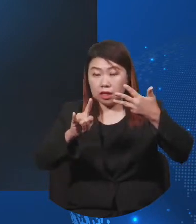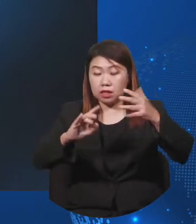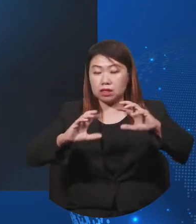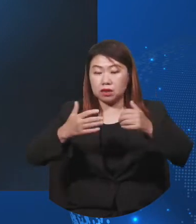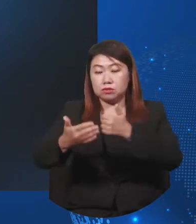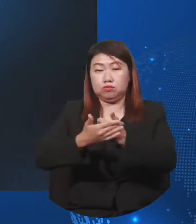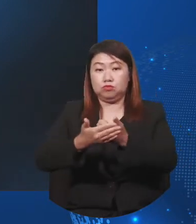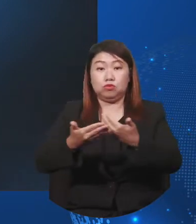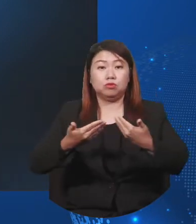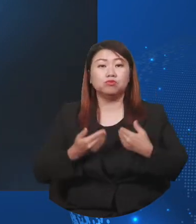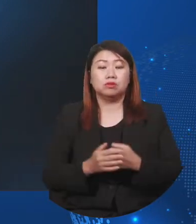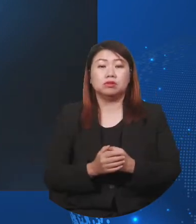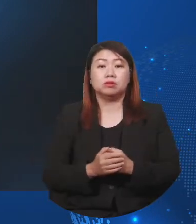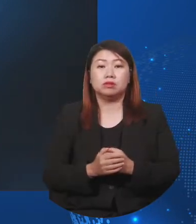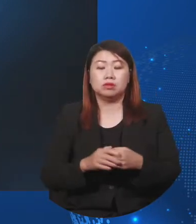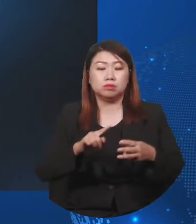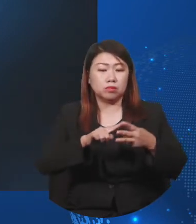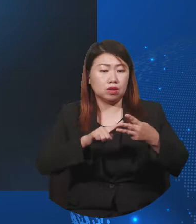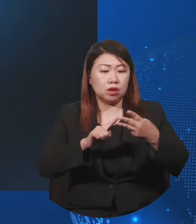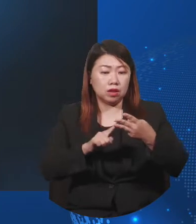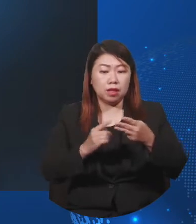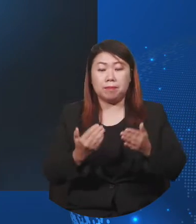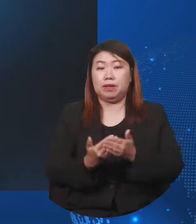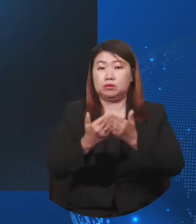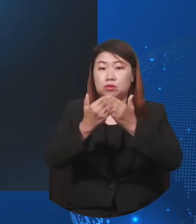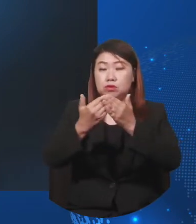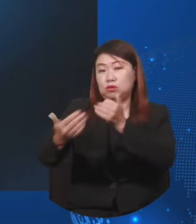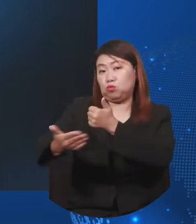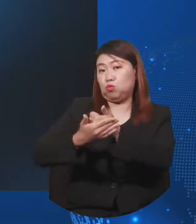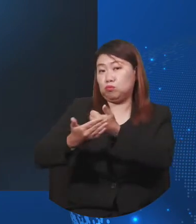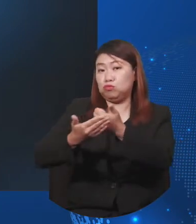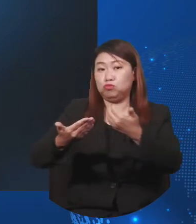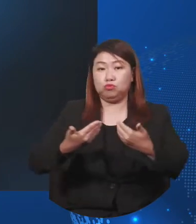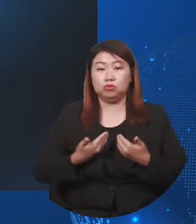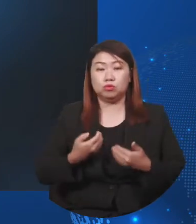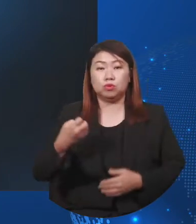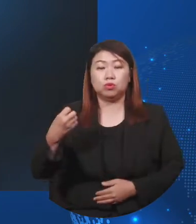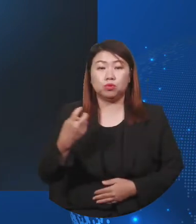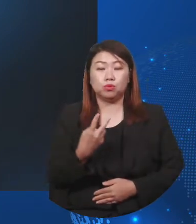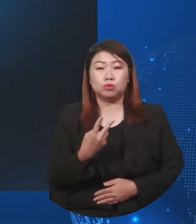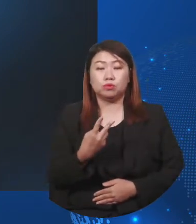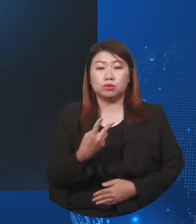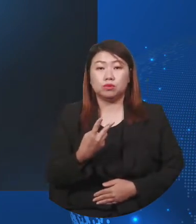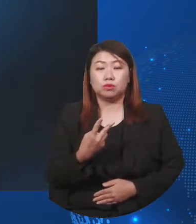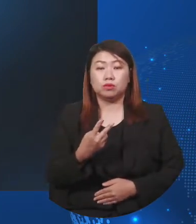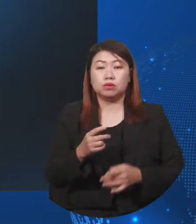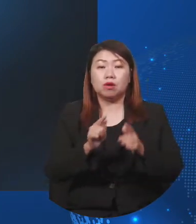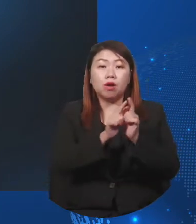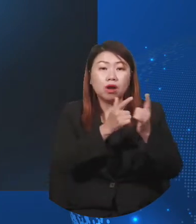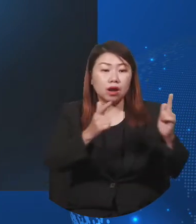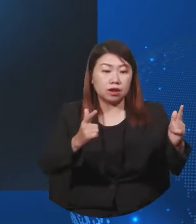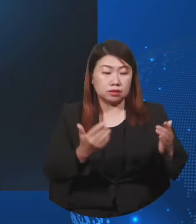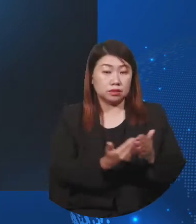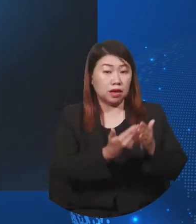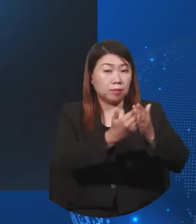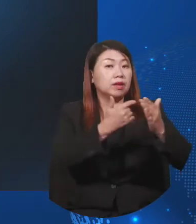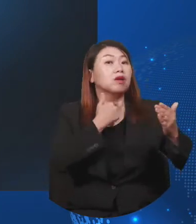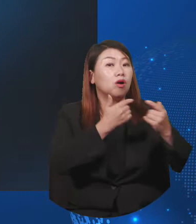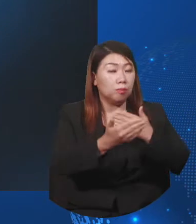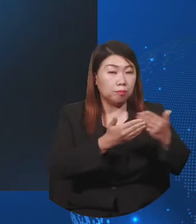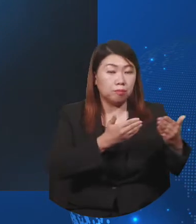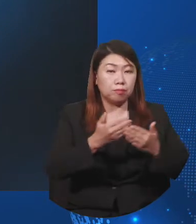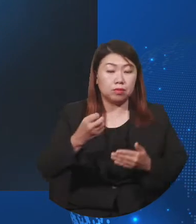cooperation, building on their comparatively recent experiences and developing solutions that can be more